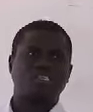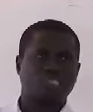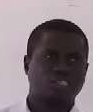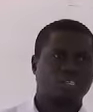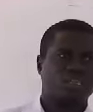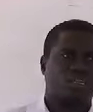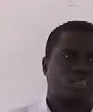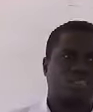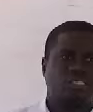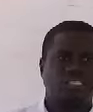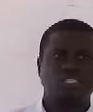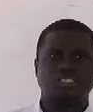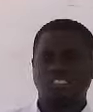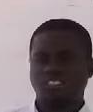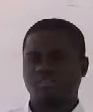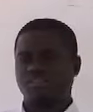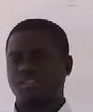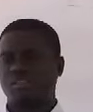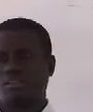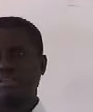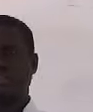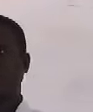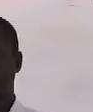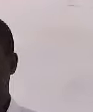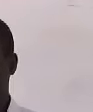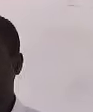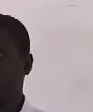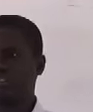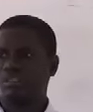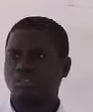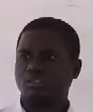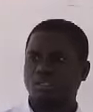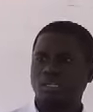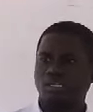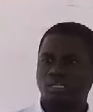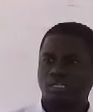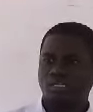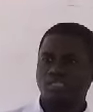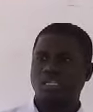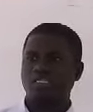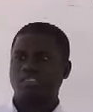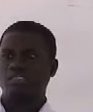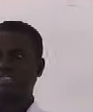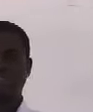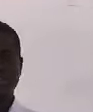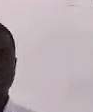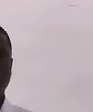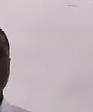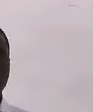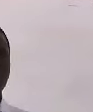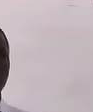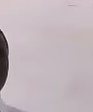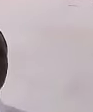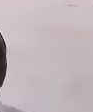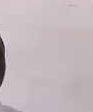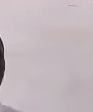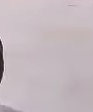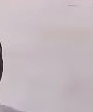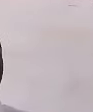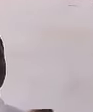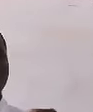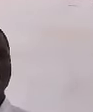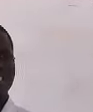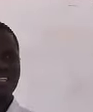action, when you talk about the parts of the sensory cells, the cells receive stimulus.